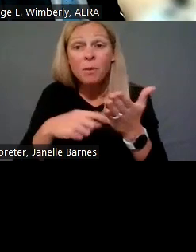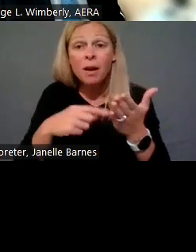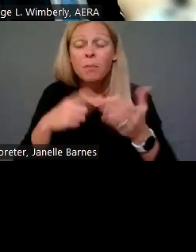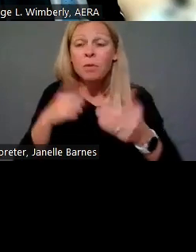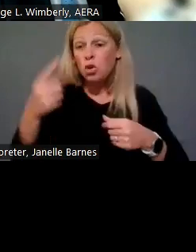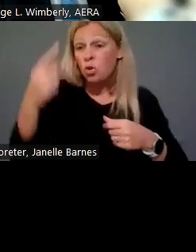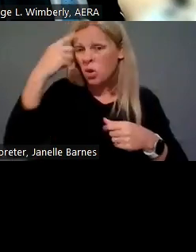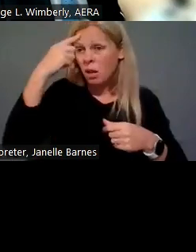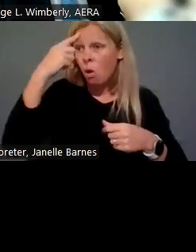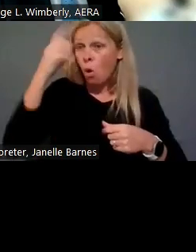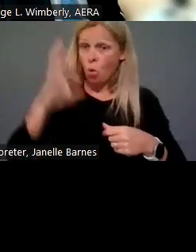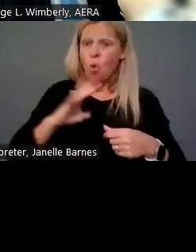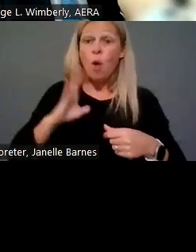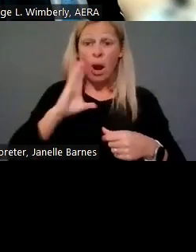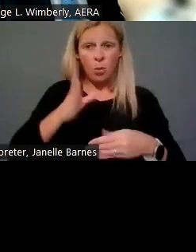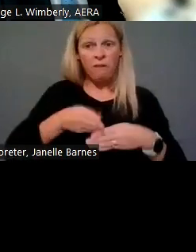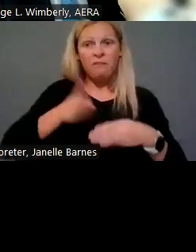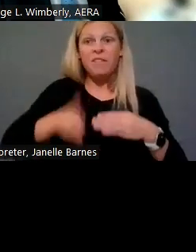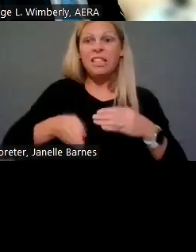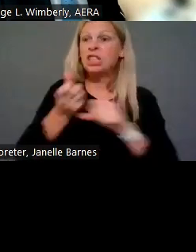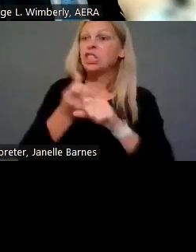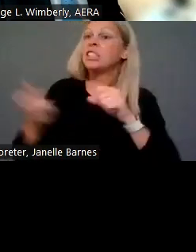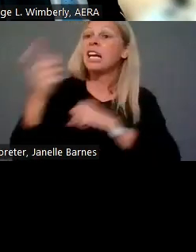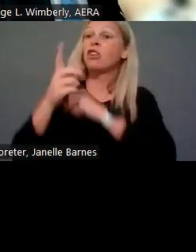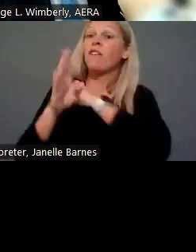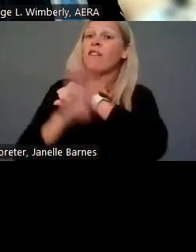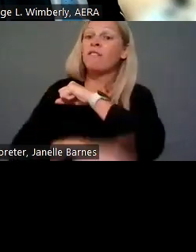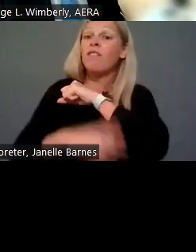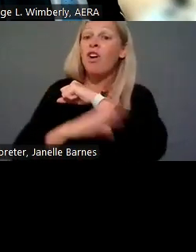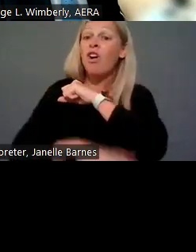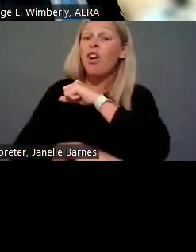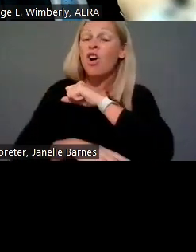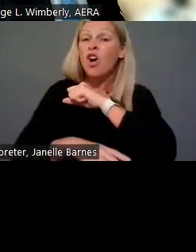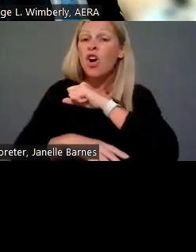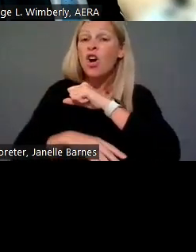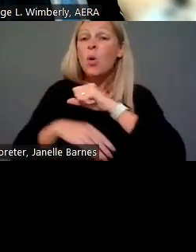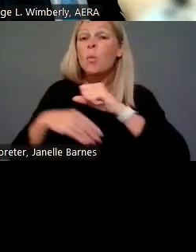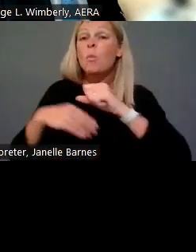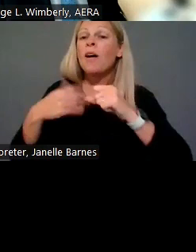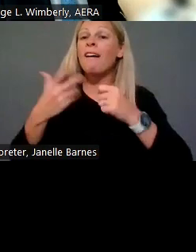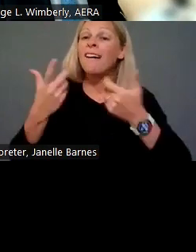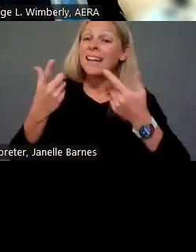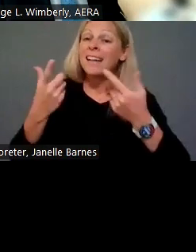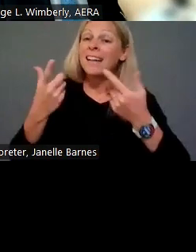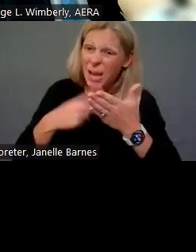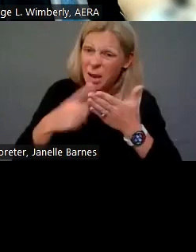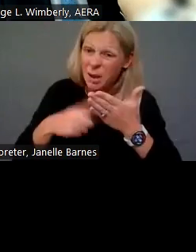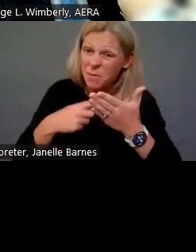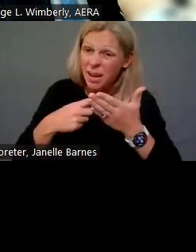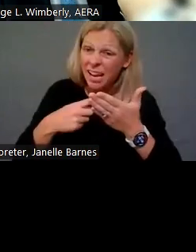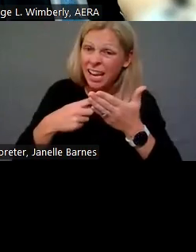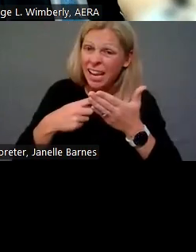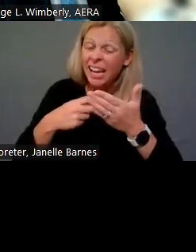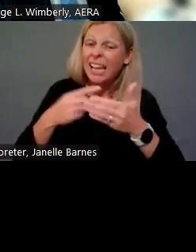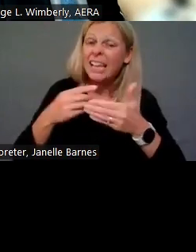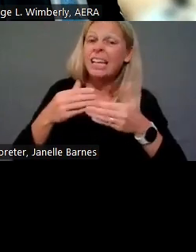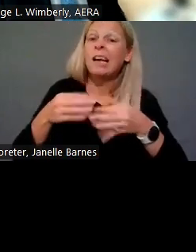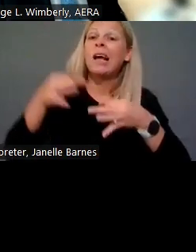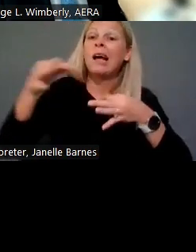be finished next fall, but next fall becomes spring